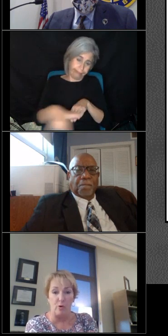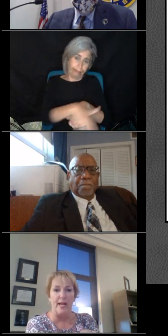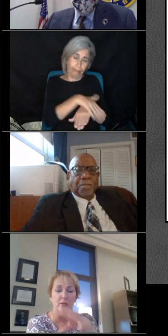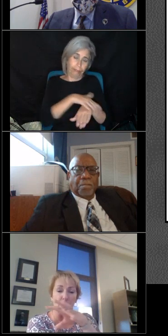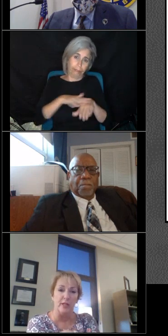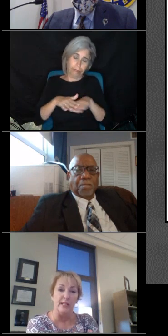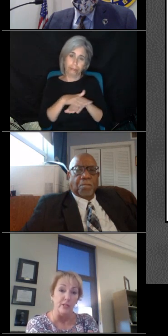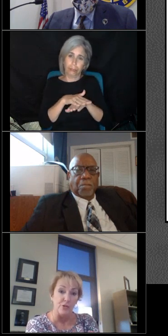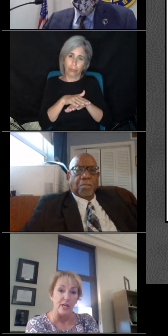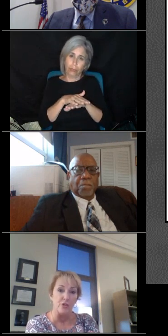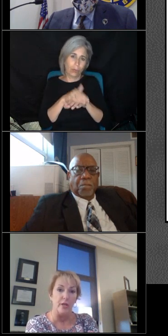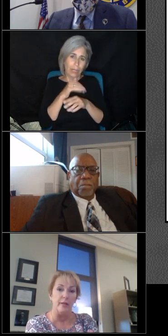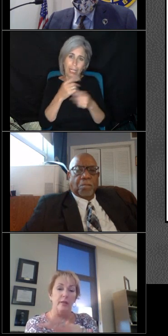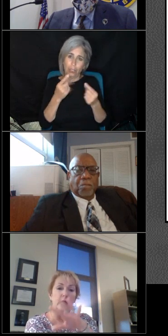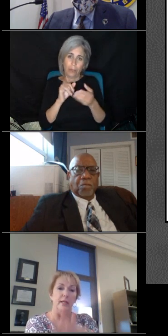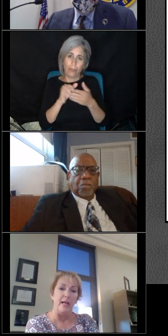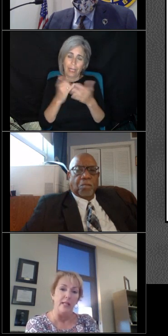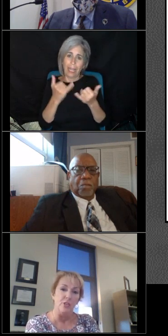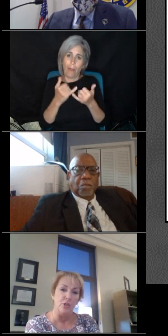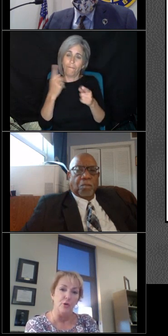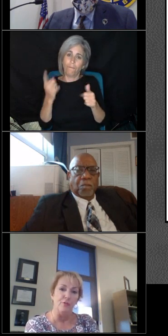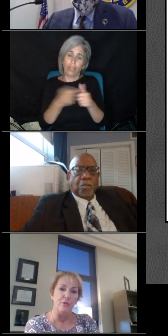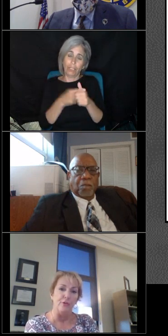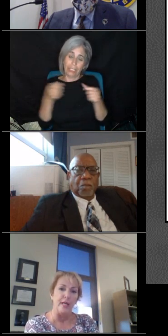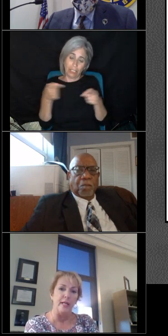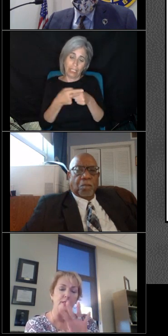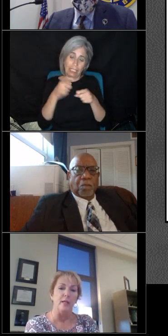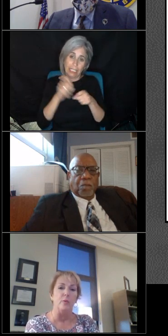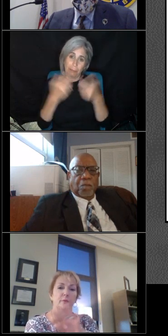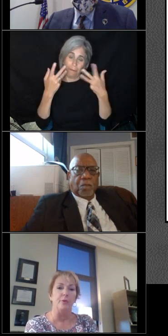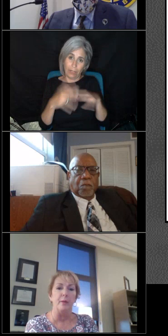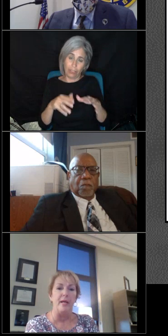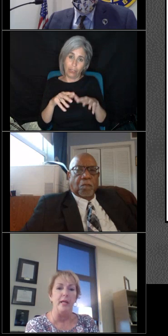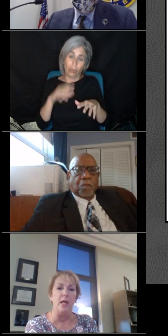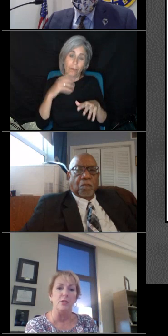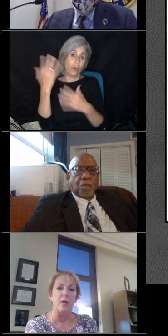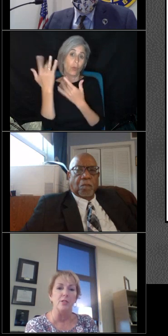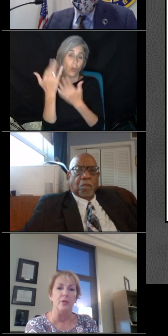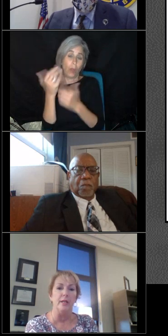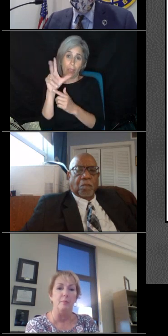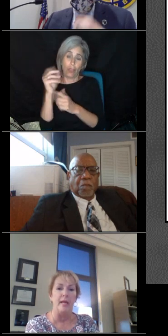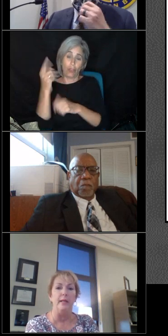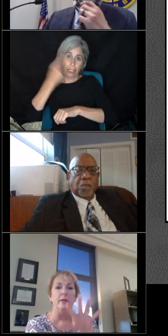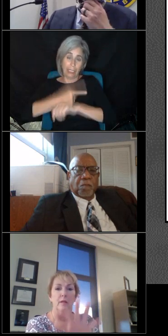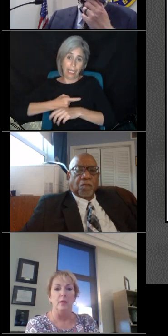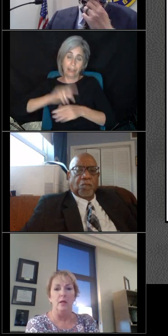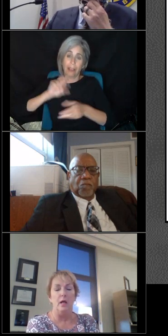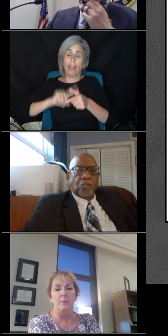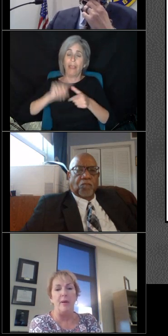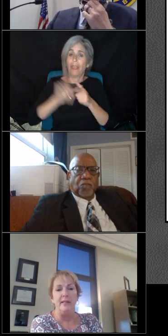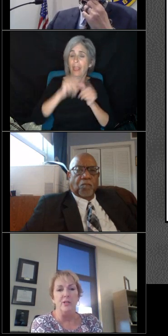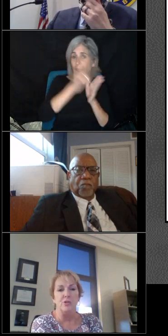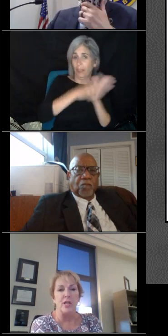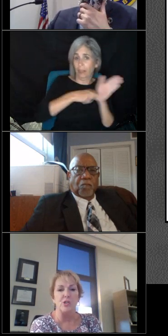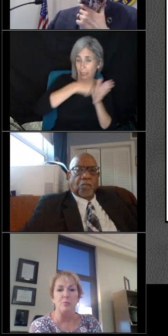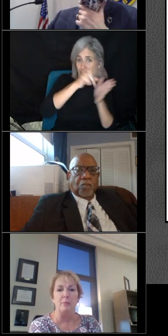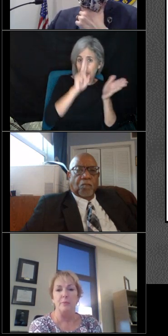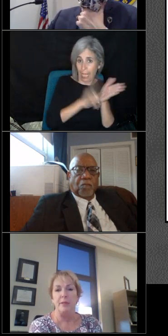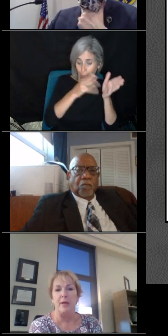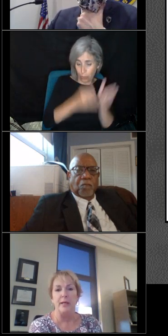we're not doing that right now. So we're going to get the intersection done. That needs to cure for 30 days, and then we would bring a painting contractor in and paint